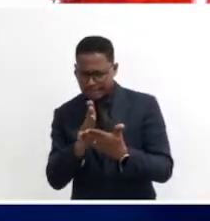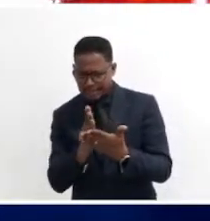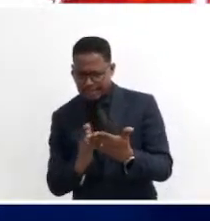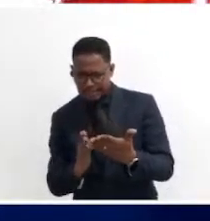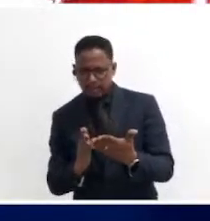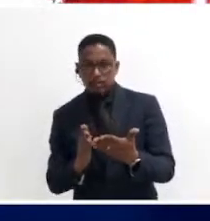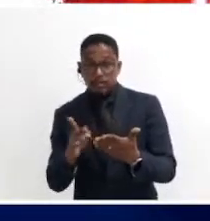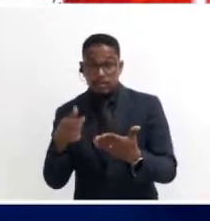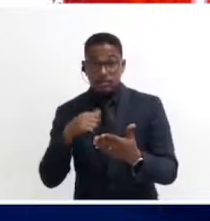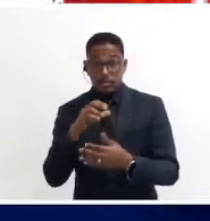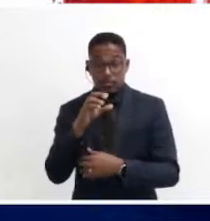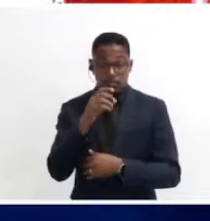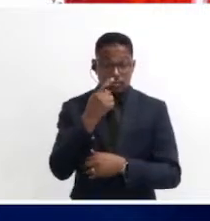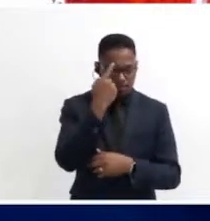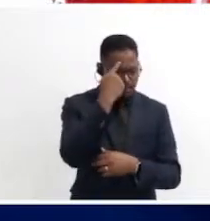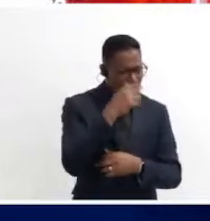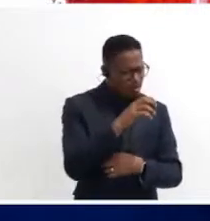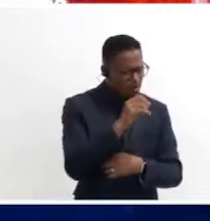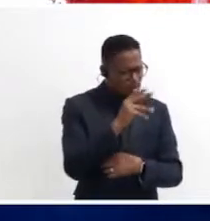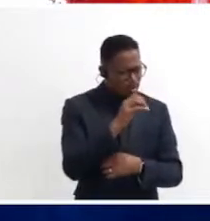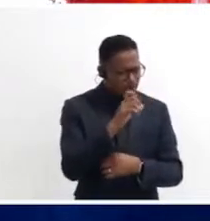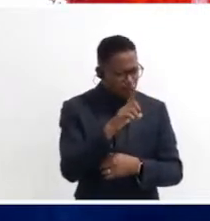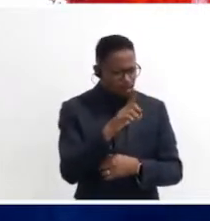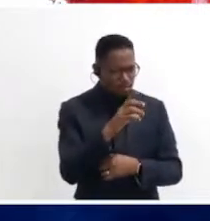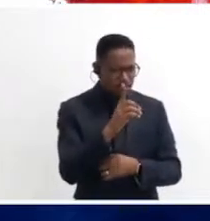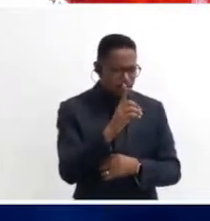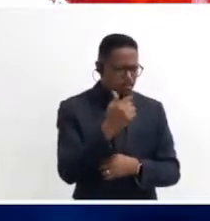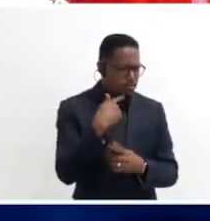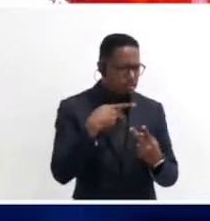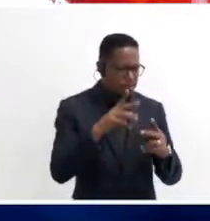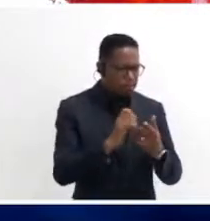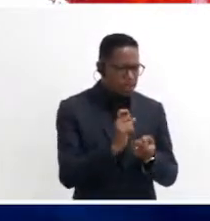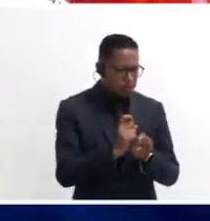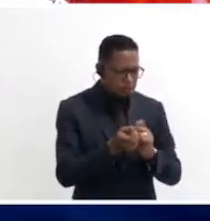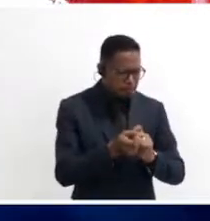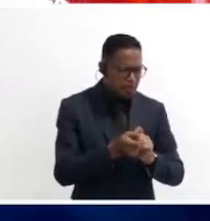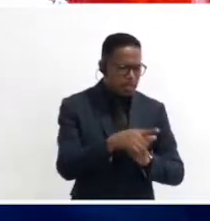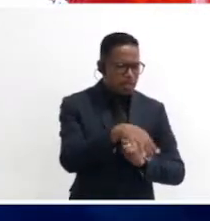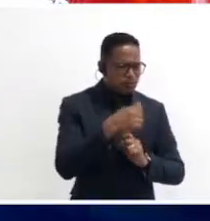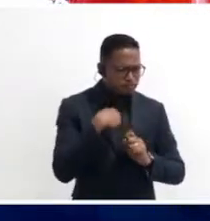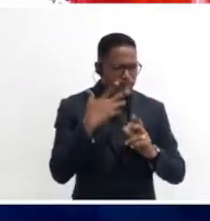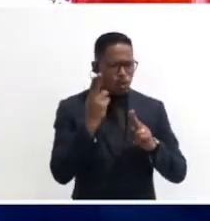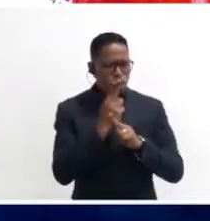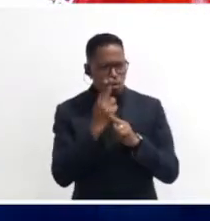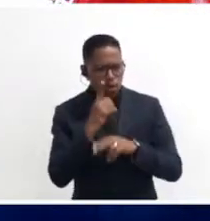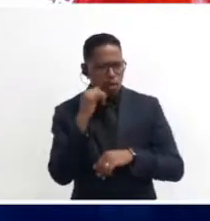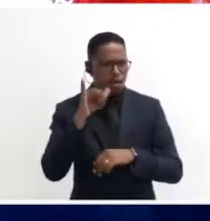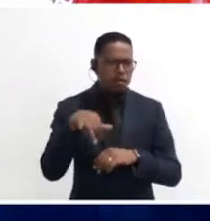significantly. And so that allowed kind of the widespread use of flip chip.